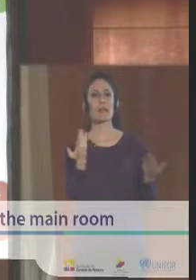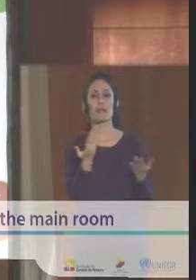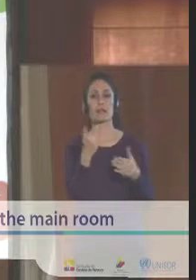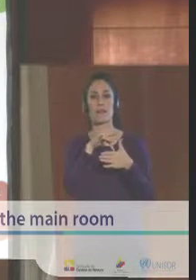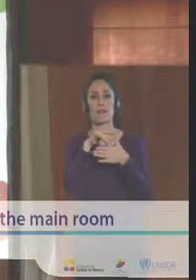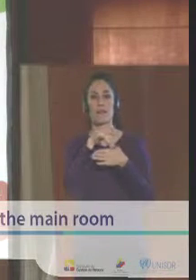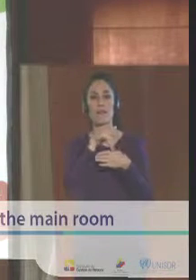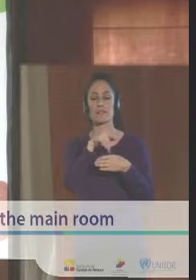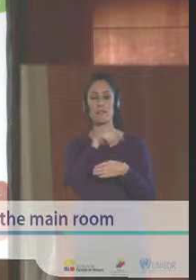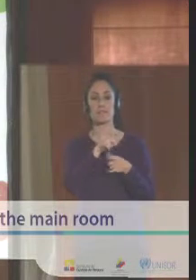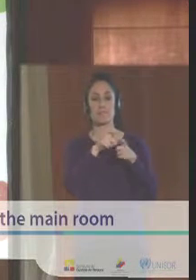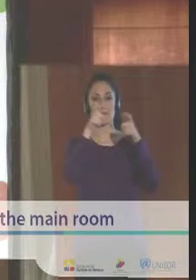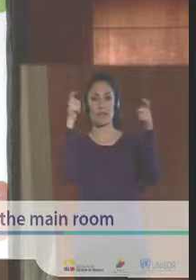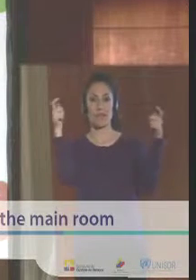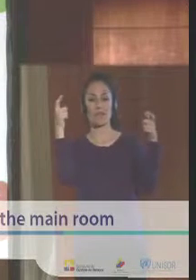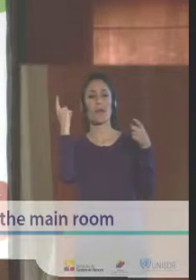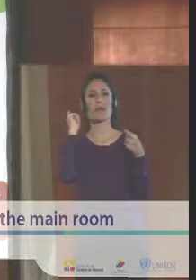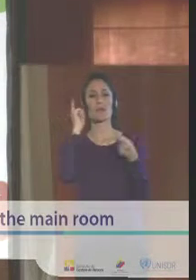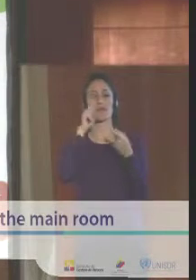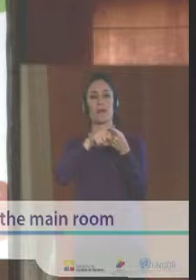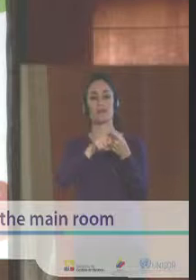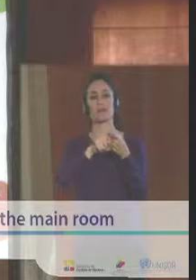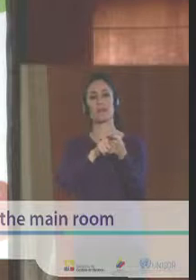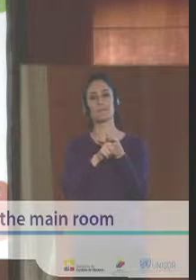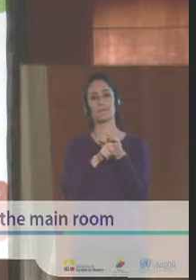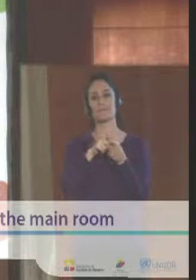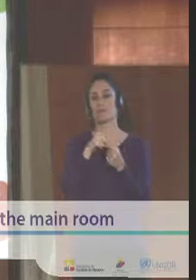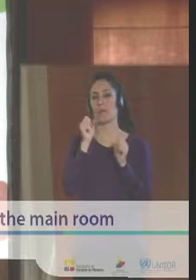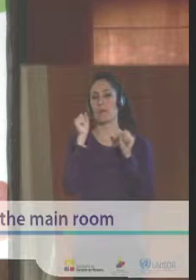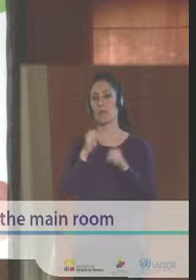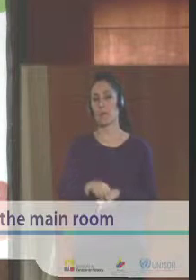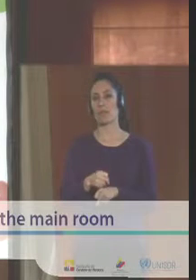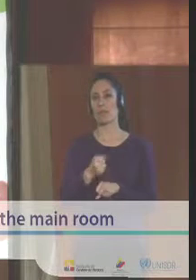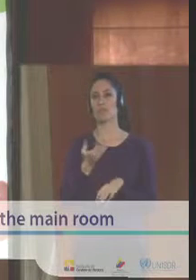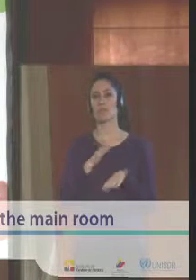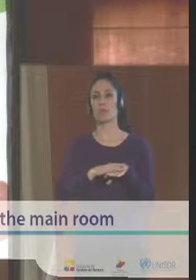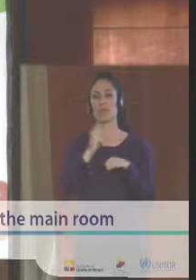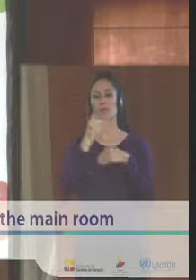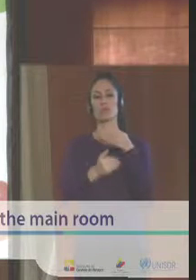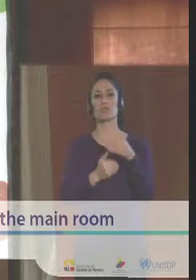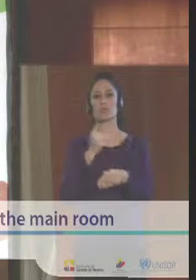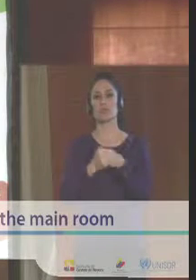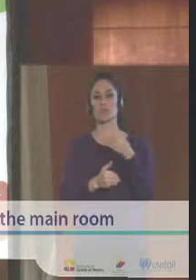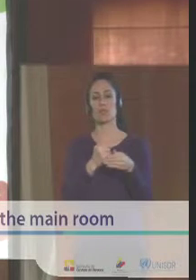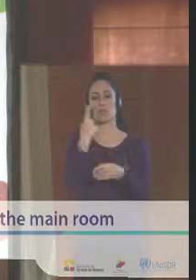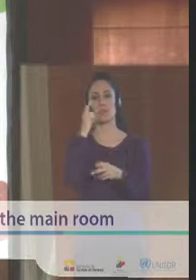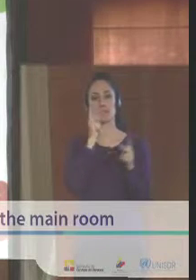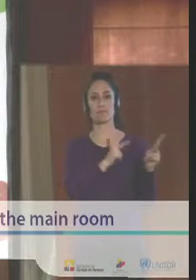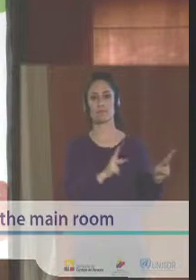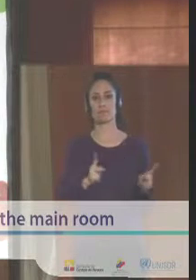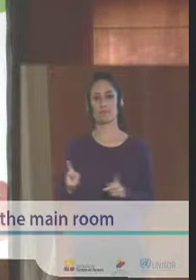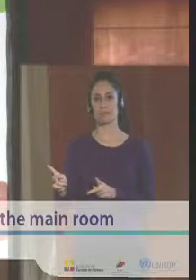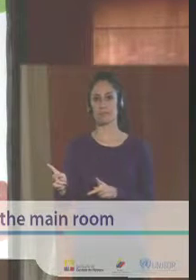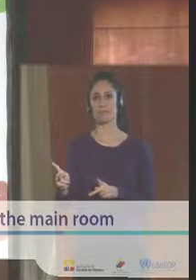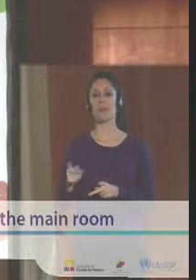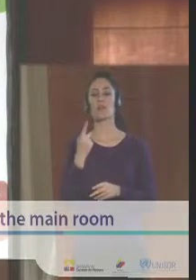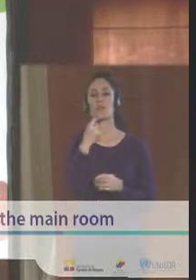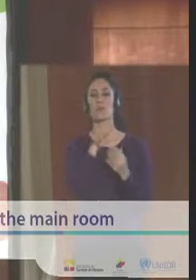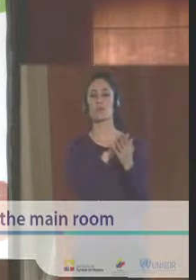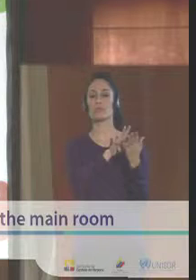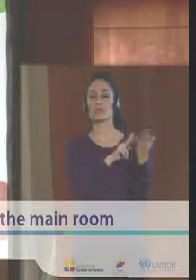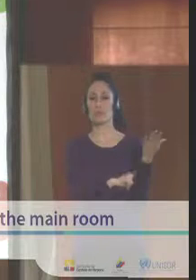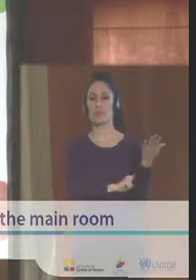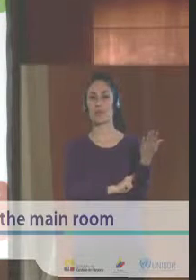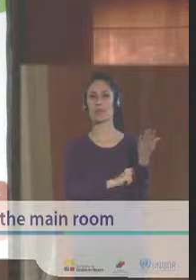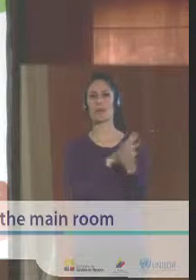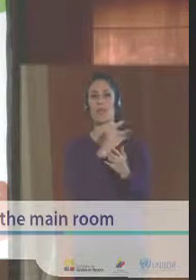risk analysis at macro level, to then move on to planning processes